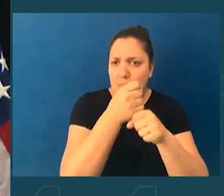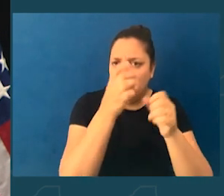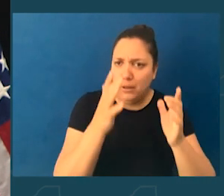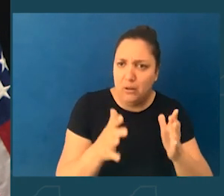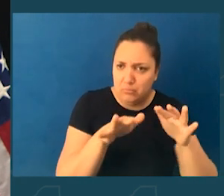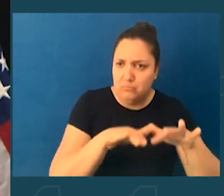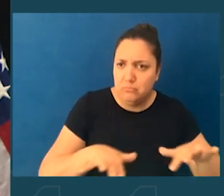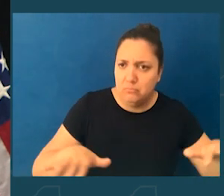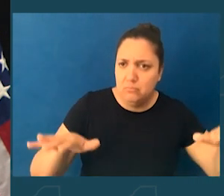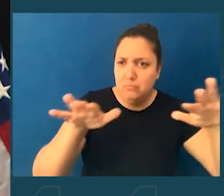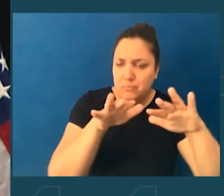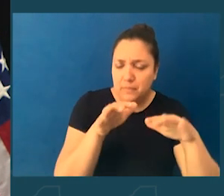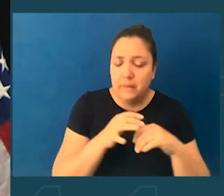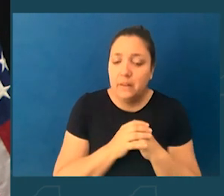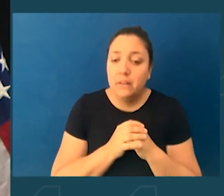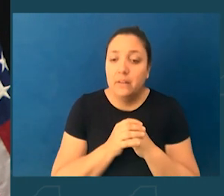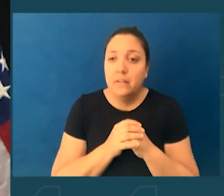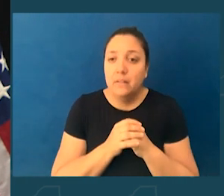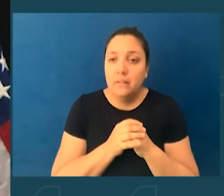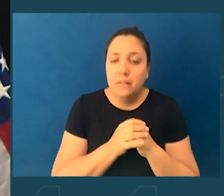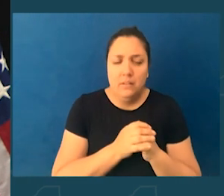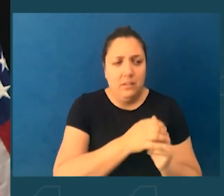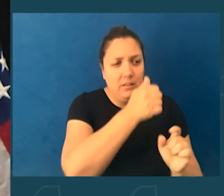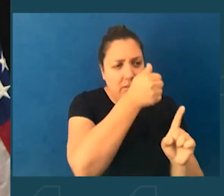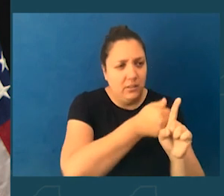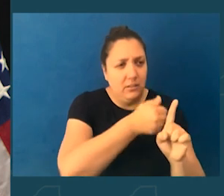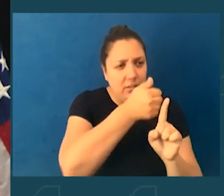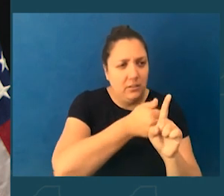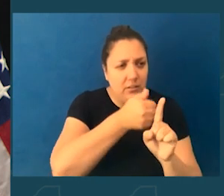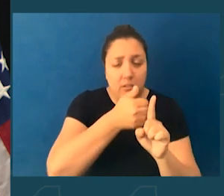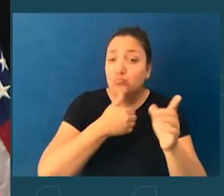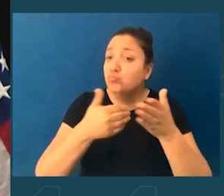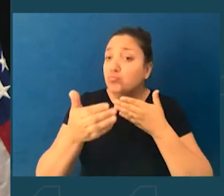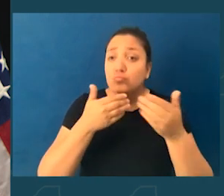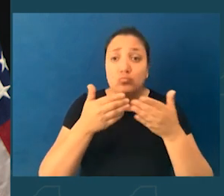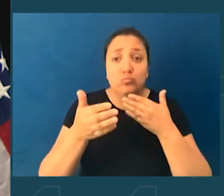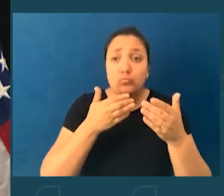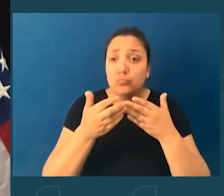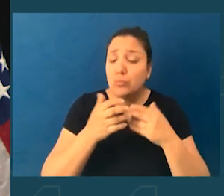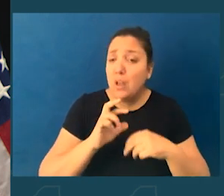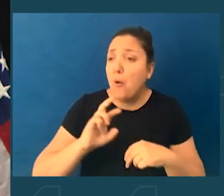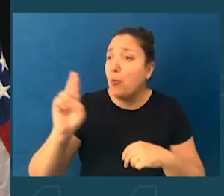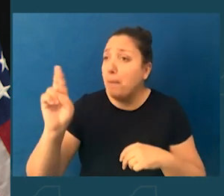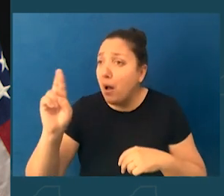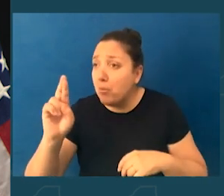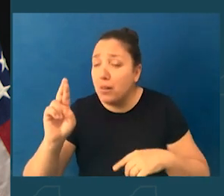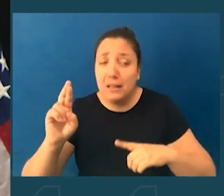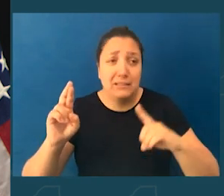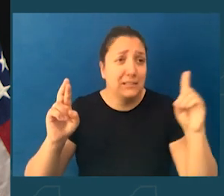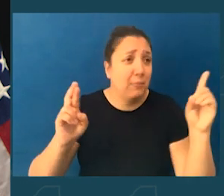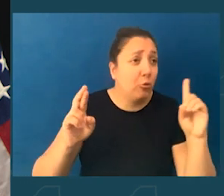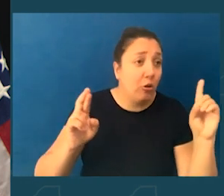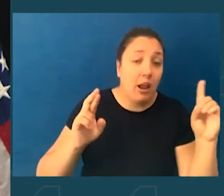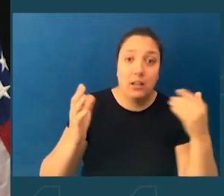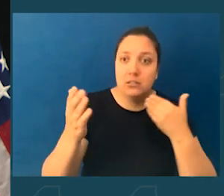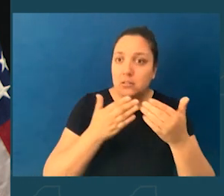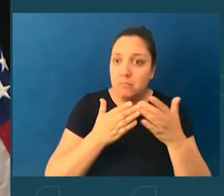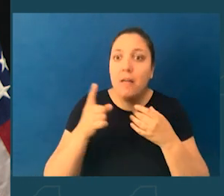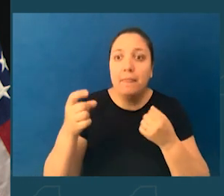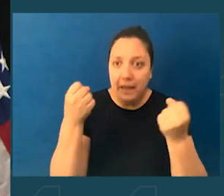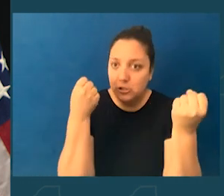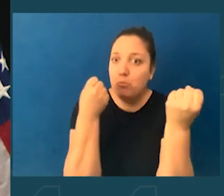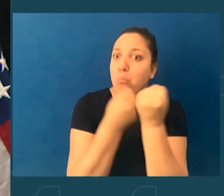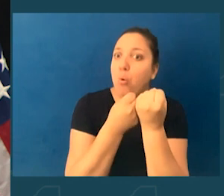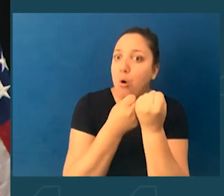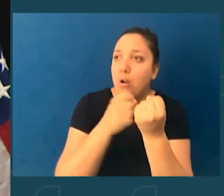state. Nearly every single one, regardless of their party affiliation or their agenda, supported the governor's proposals